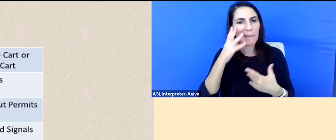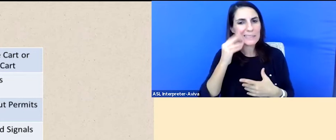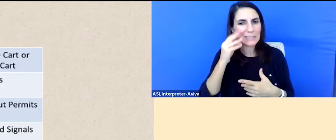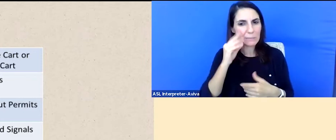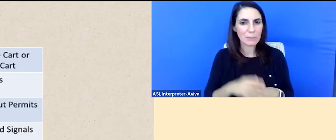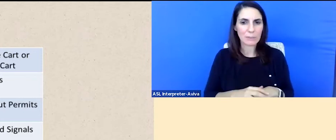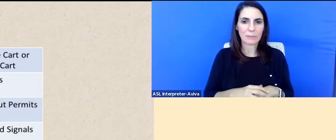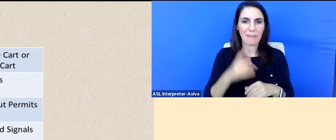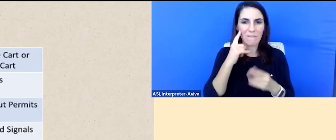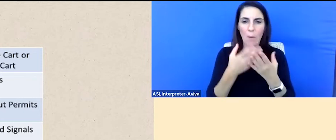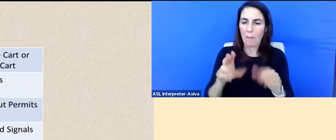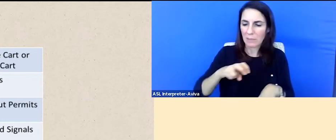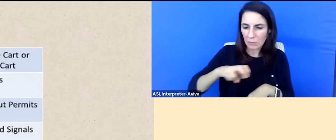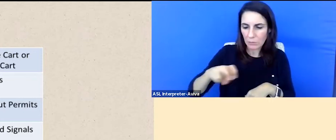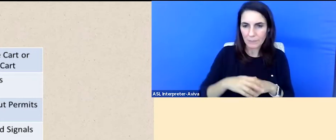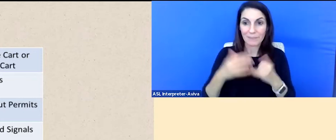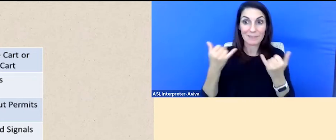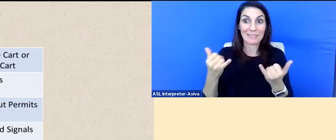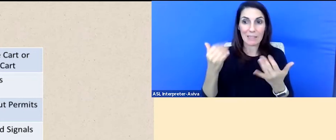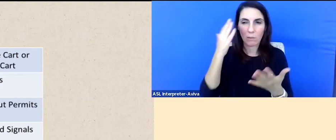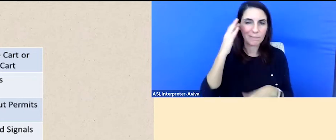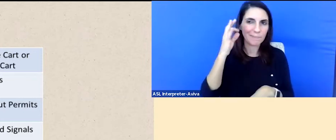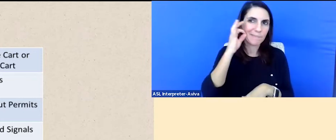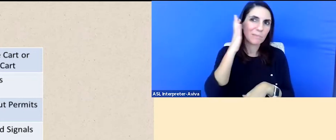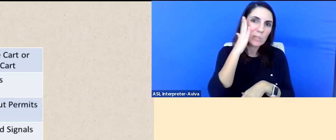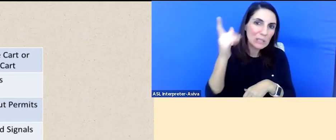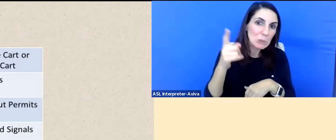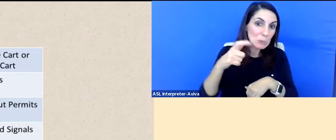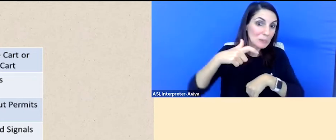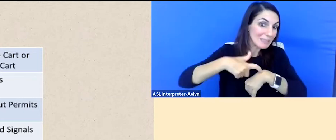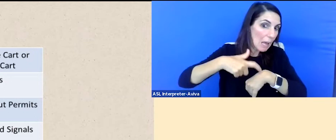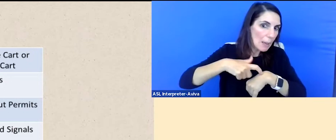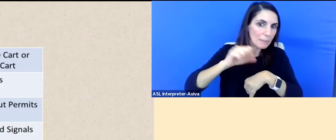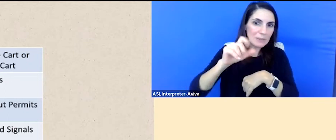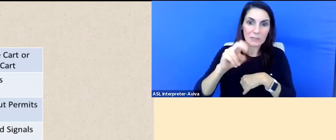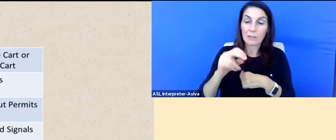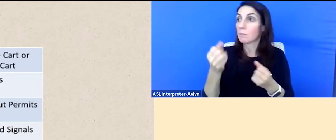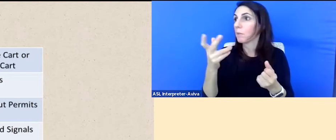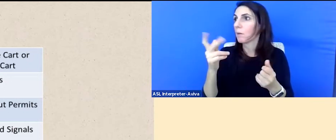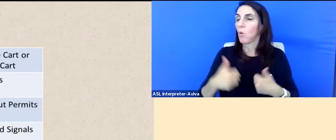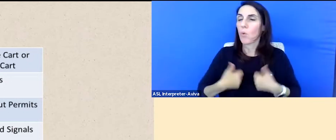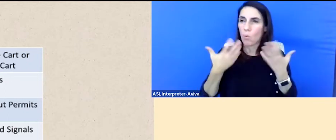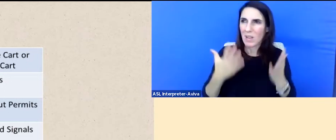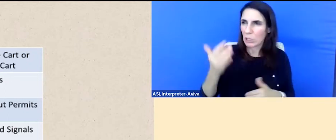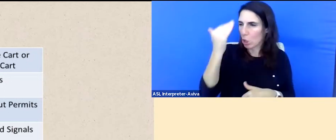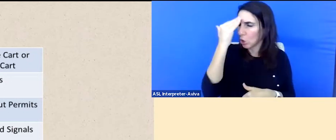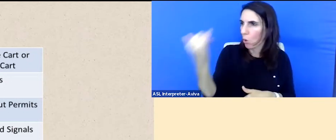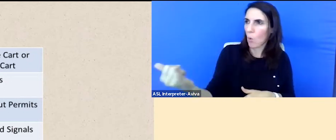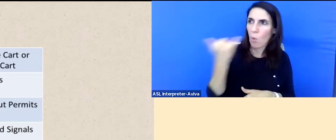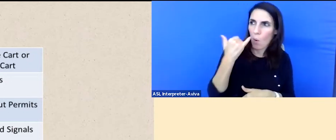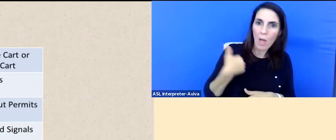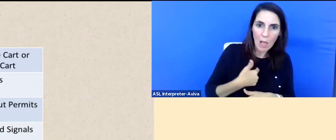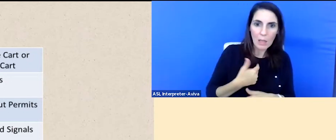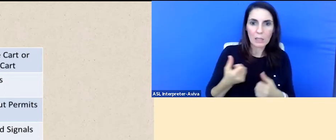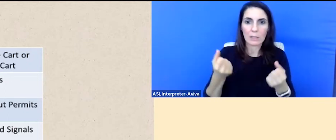We're coming up now on mosquito season. And so many residents know to give us a call. You're getting a lot of bites